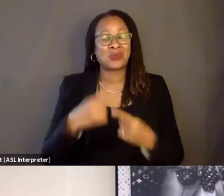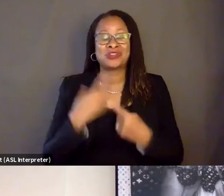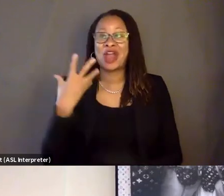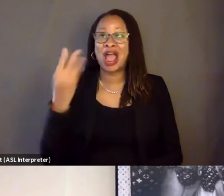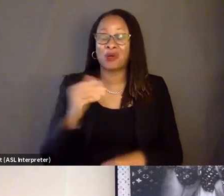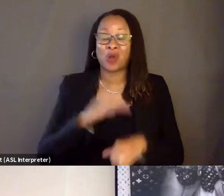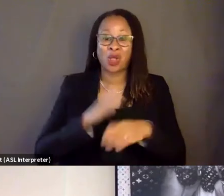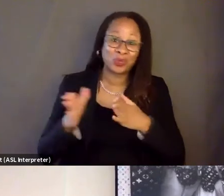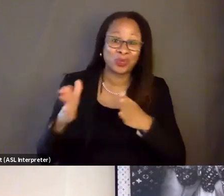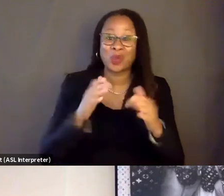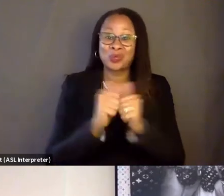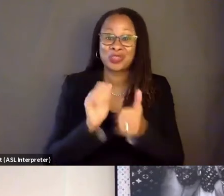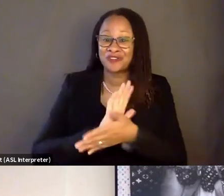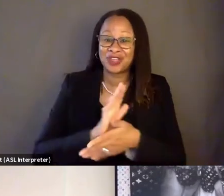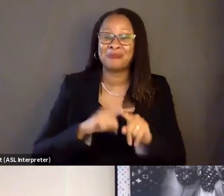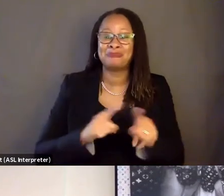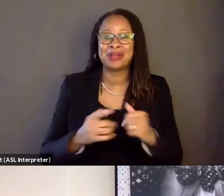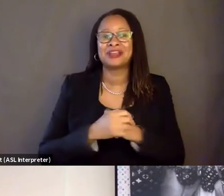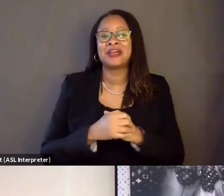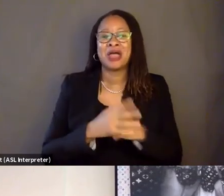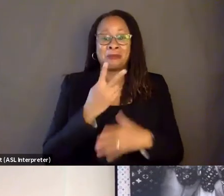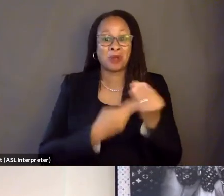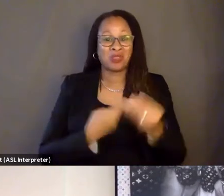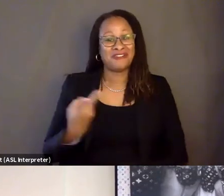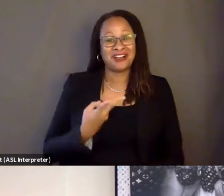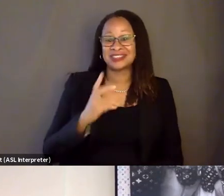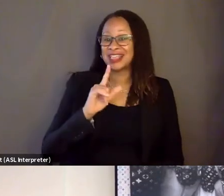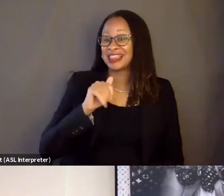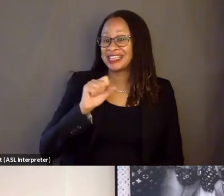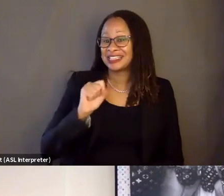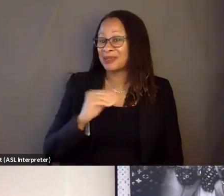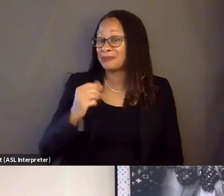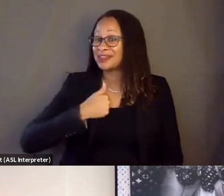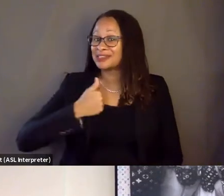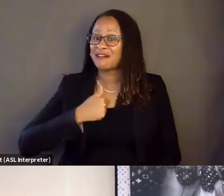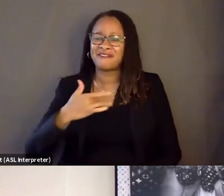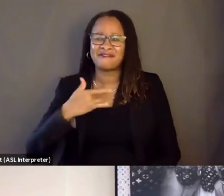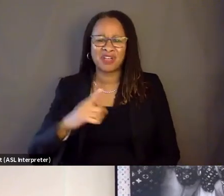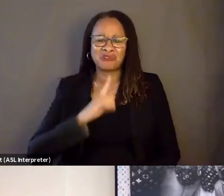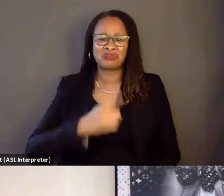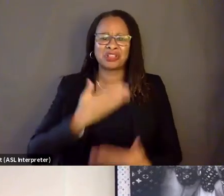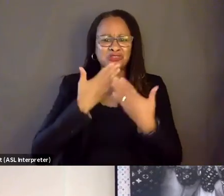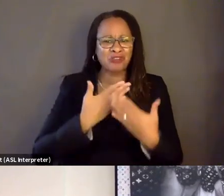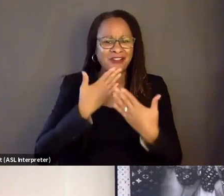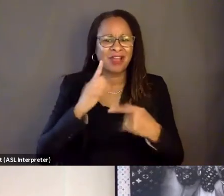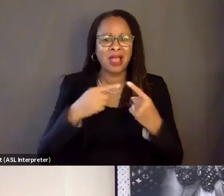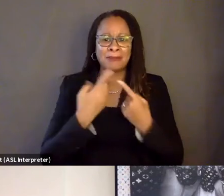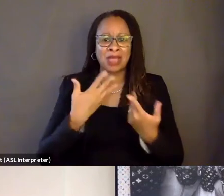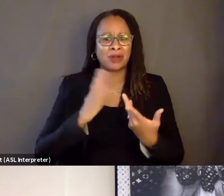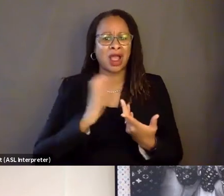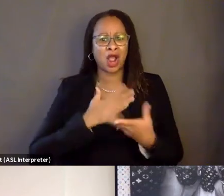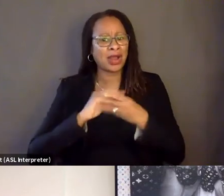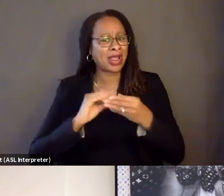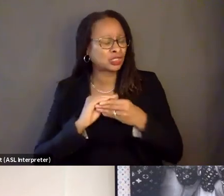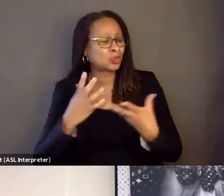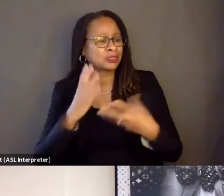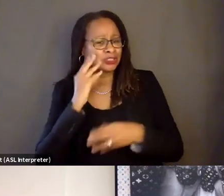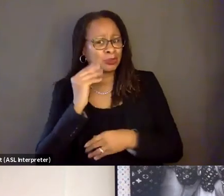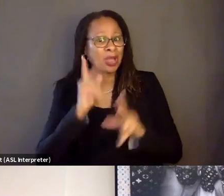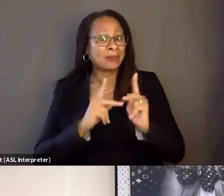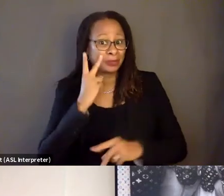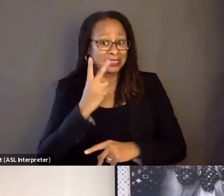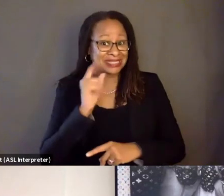film. But I think both Lisa and I have felt really gratified about just our own anecdotal experience of people seeing it. And of